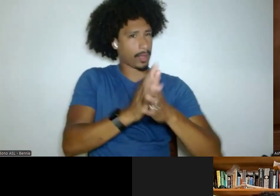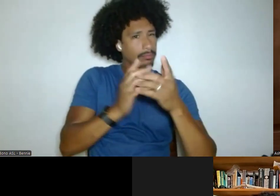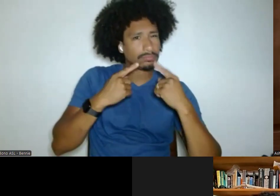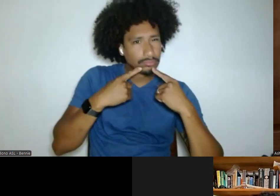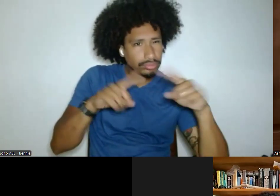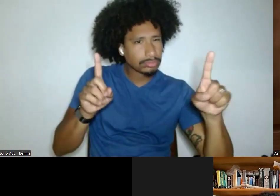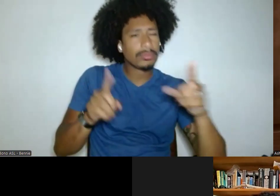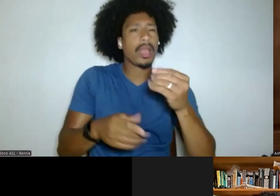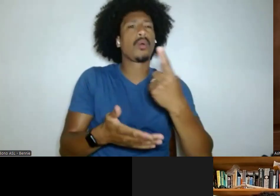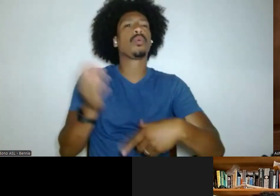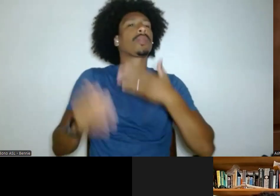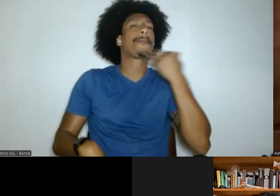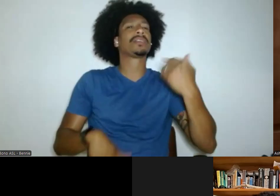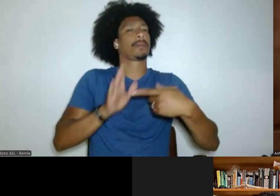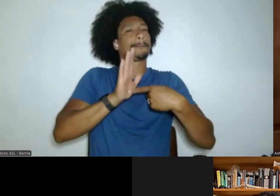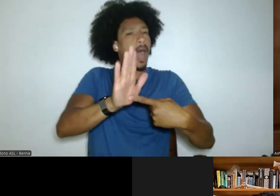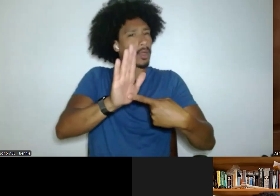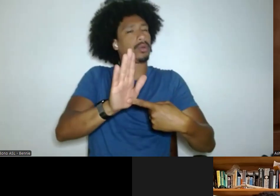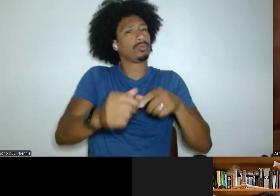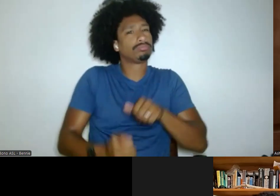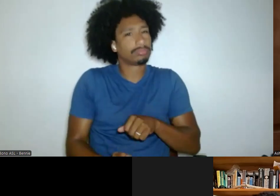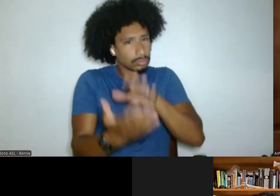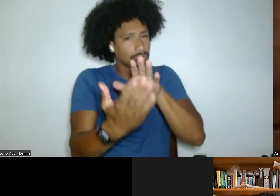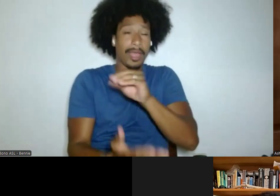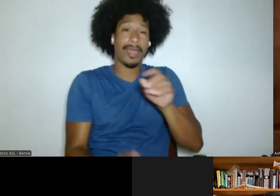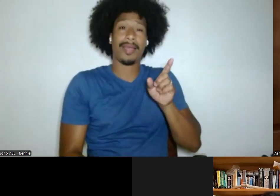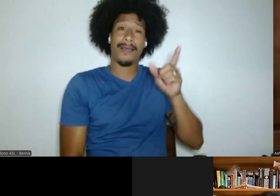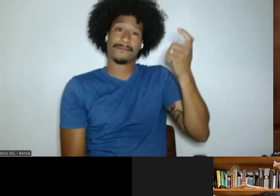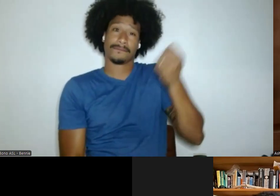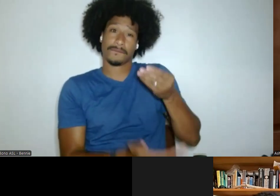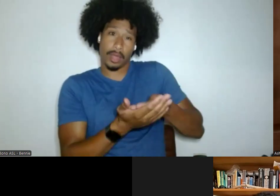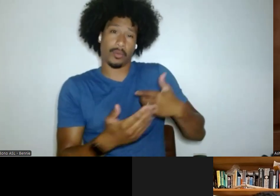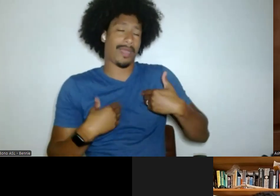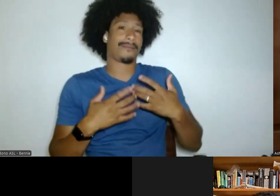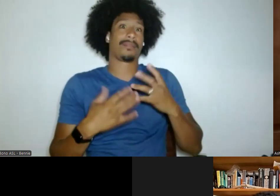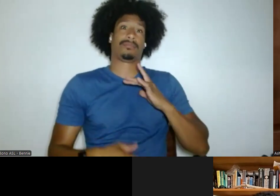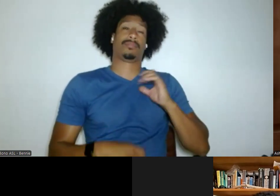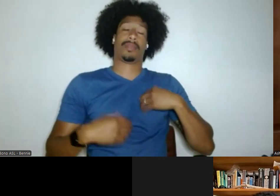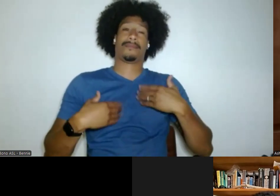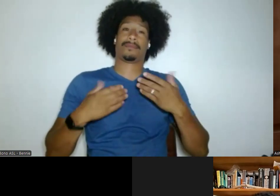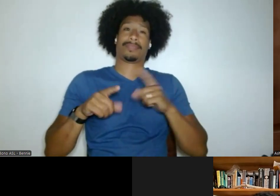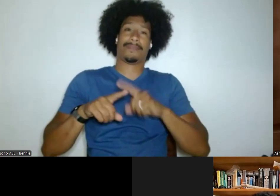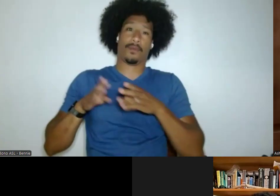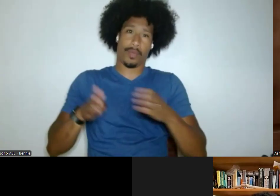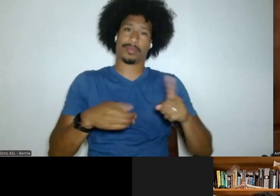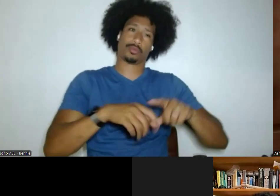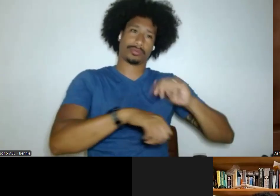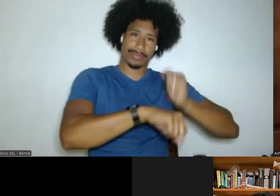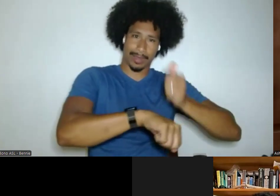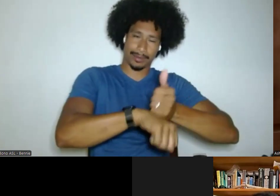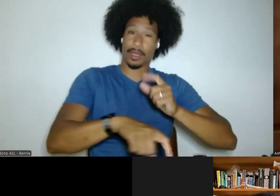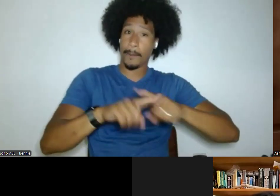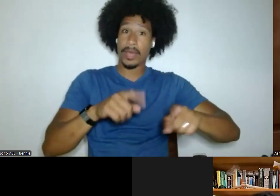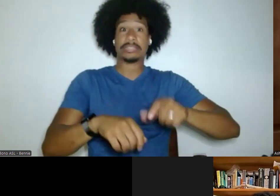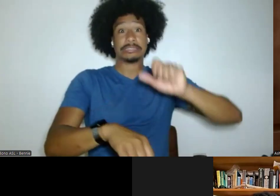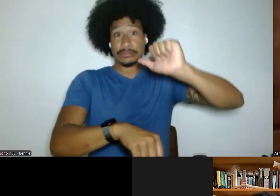some of this. And it's nice to have the funding that lets us just try out different ways of setting this up. I don't think we have anything set in stone so